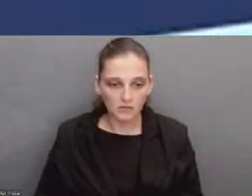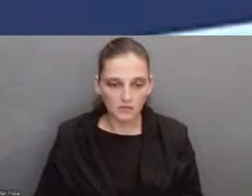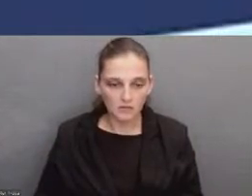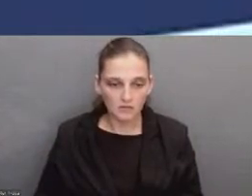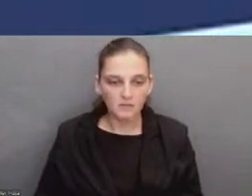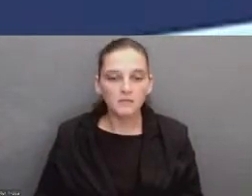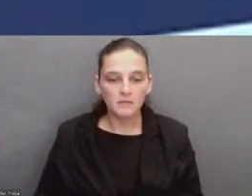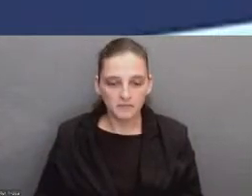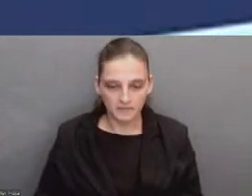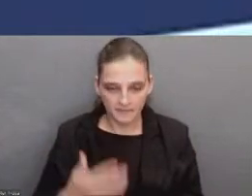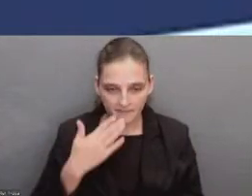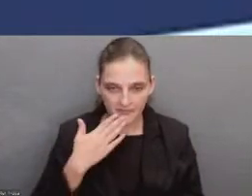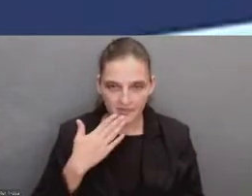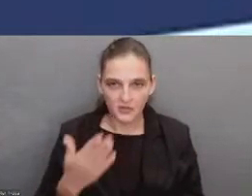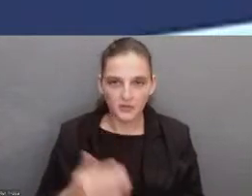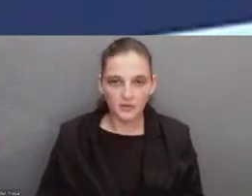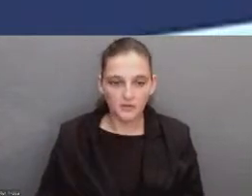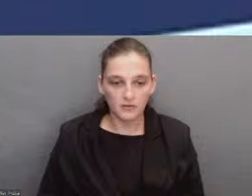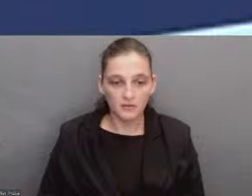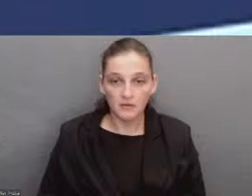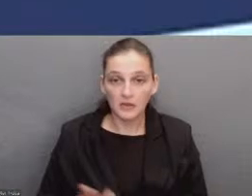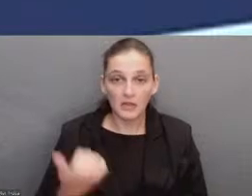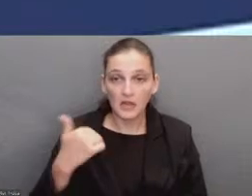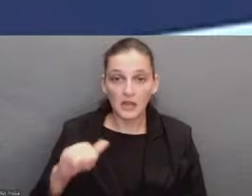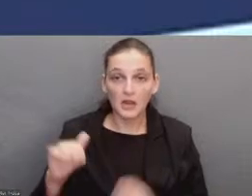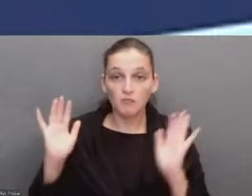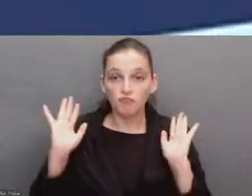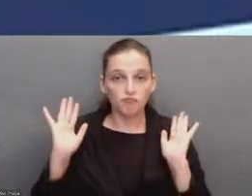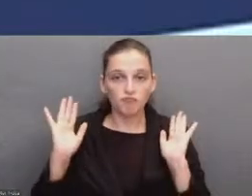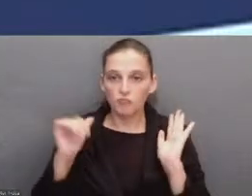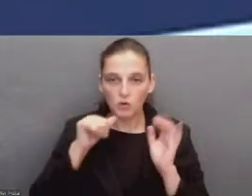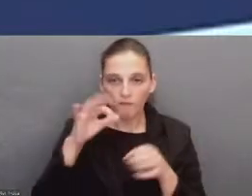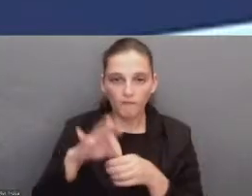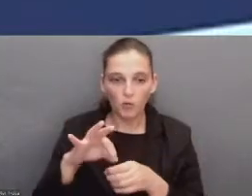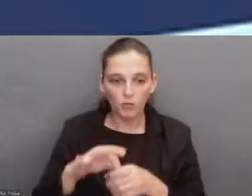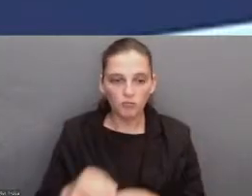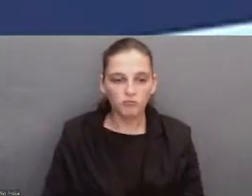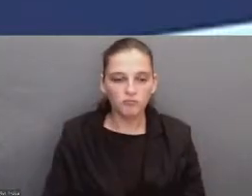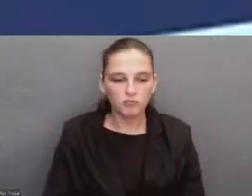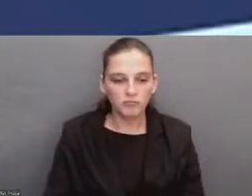Thank you. Any abstentions?